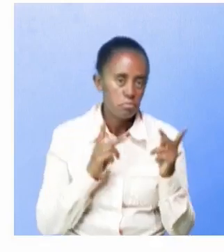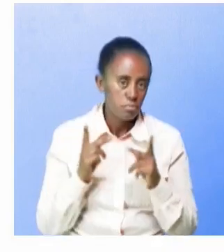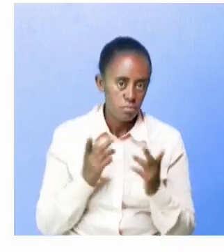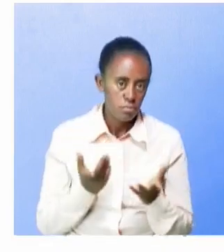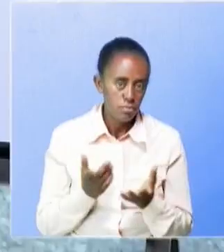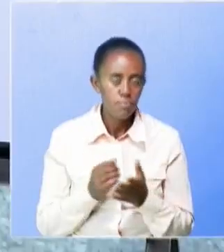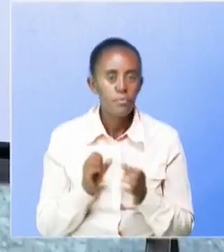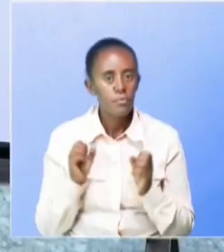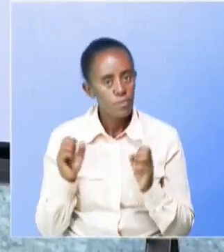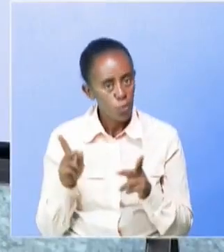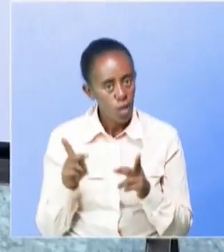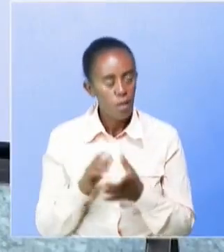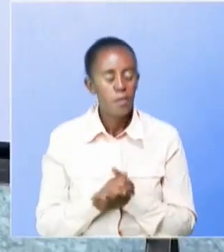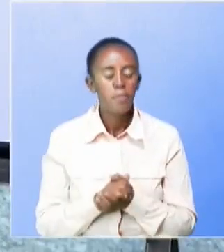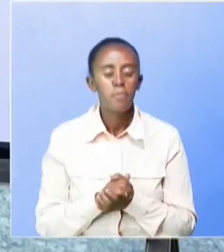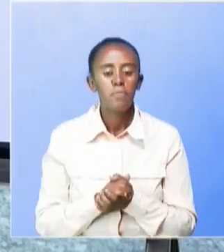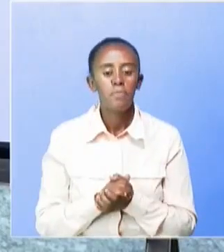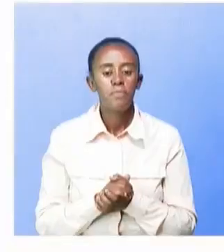Okay.